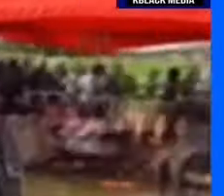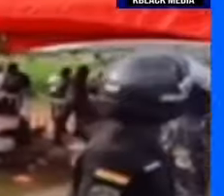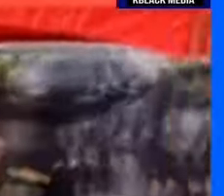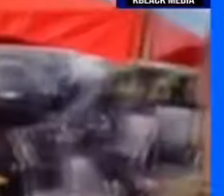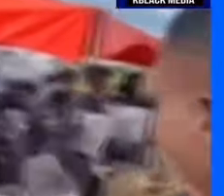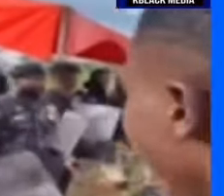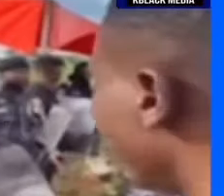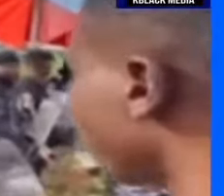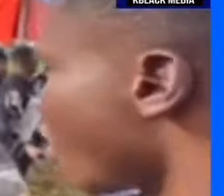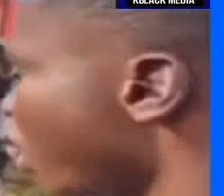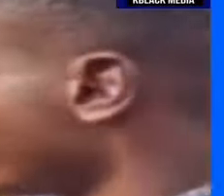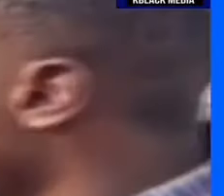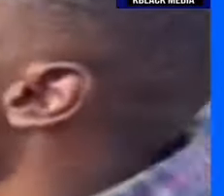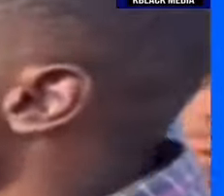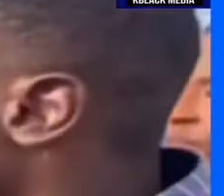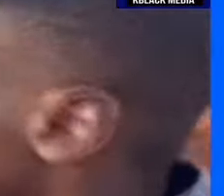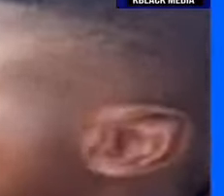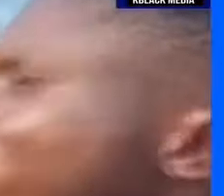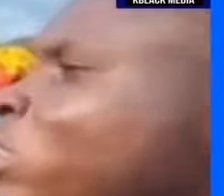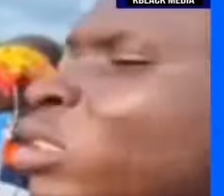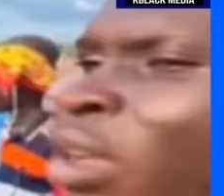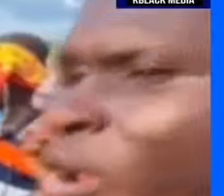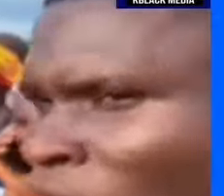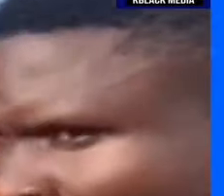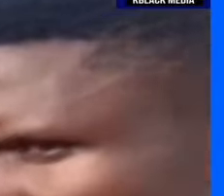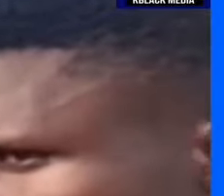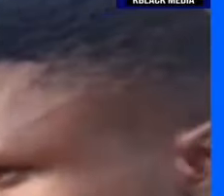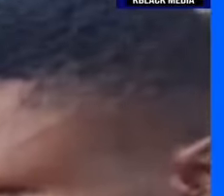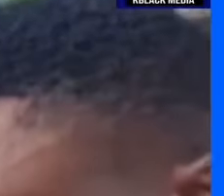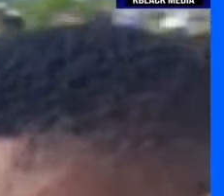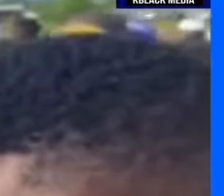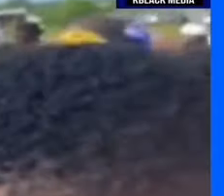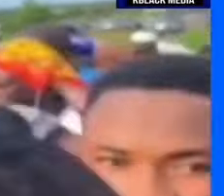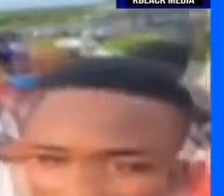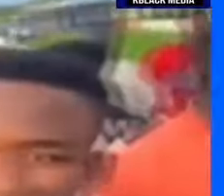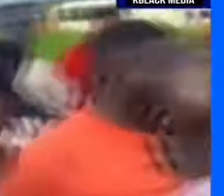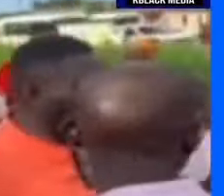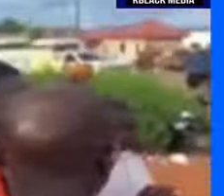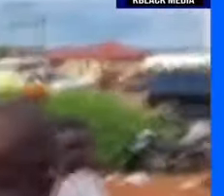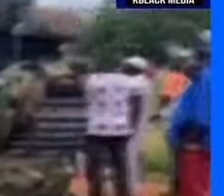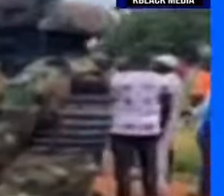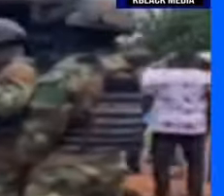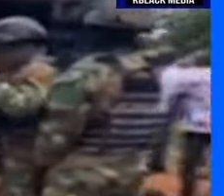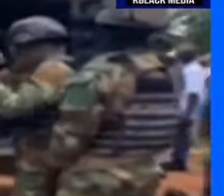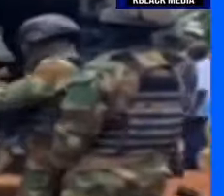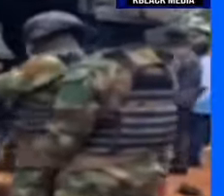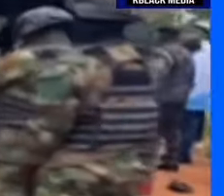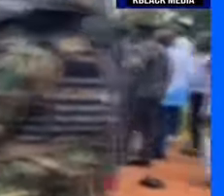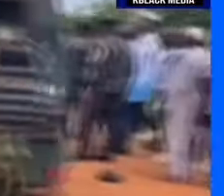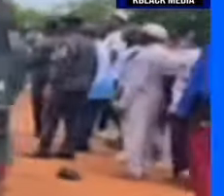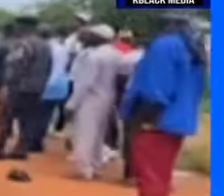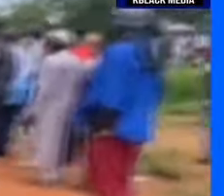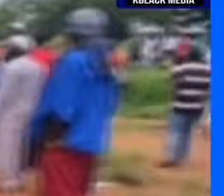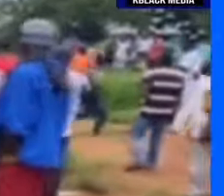Nati, but the new Ondo constituency in the heat of the elections. And the NDC who said in some ever one